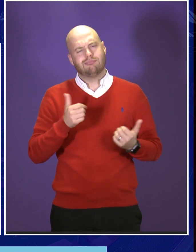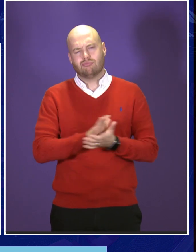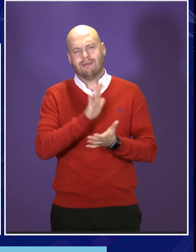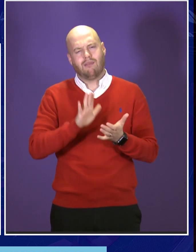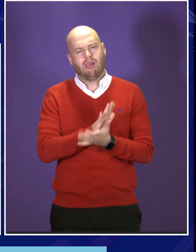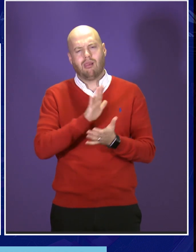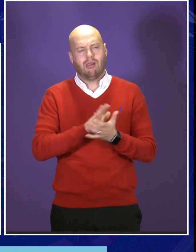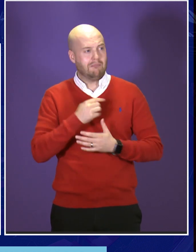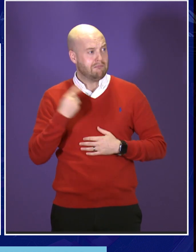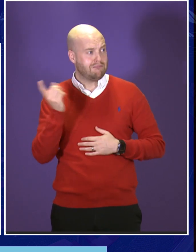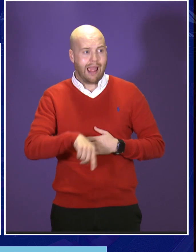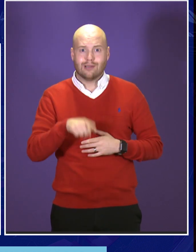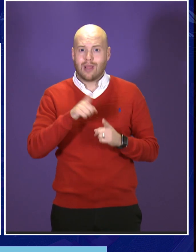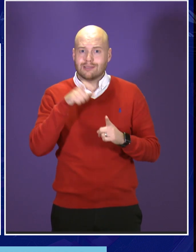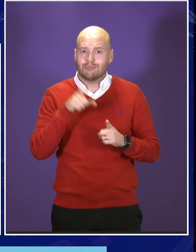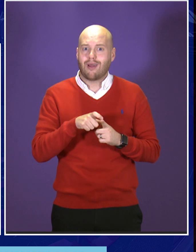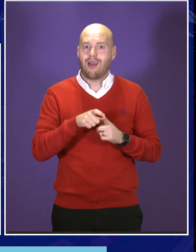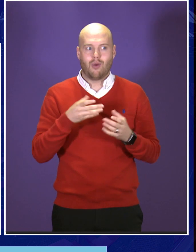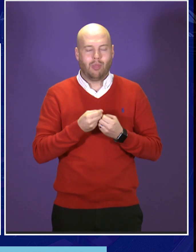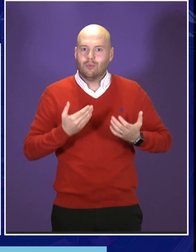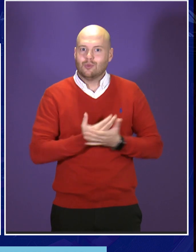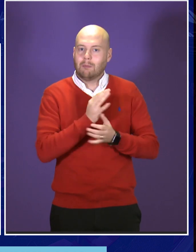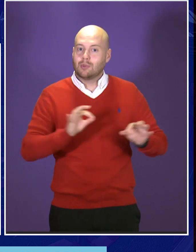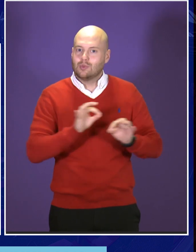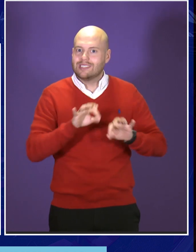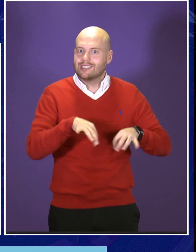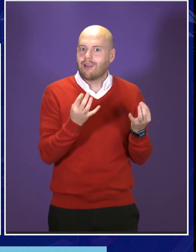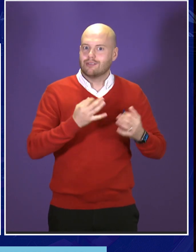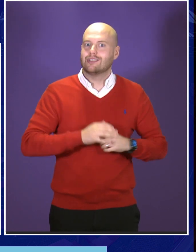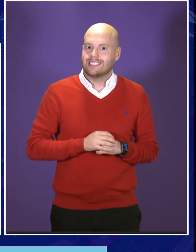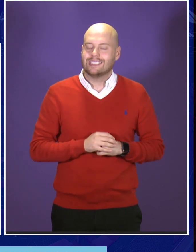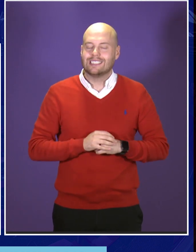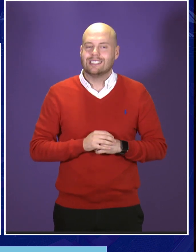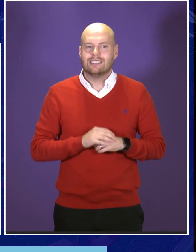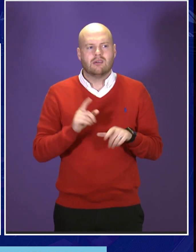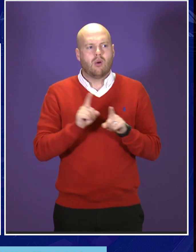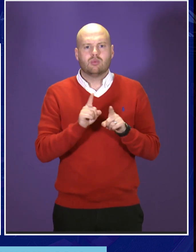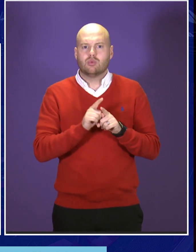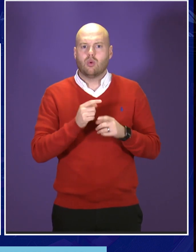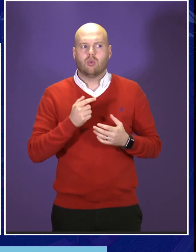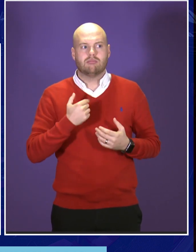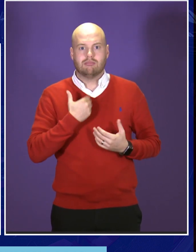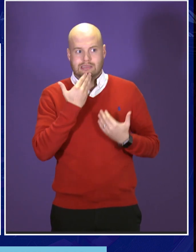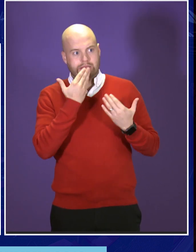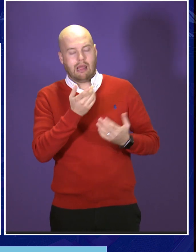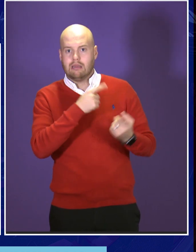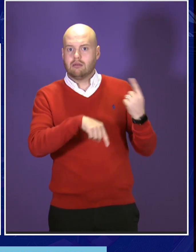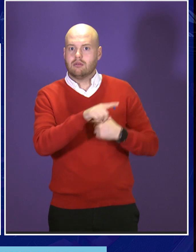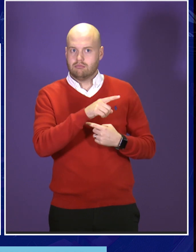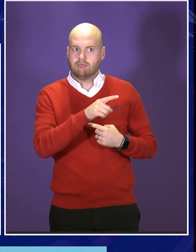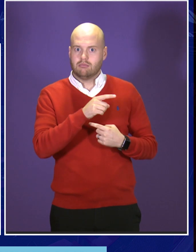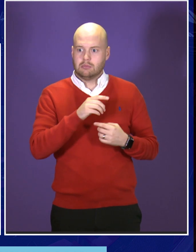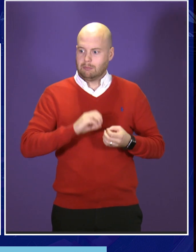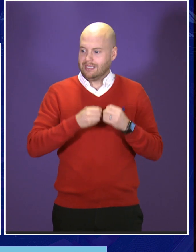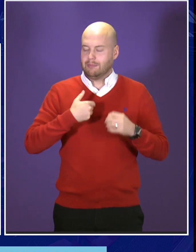being back in the city of Edinburgh, but also I'm grateful for you for making my job this morning so very easy.